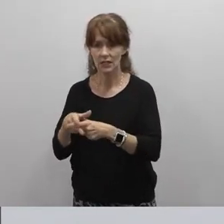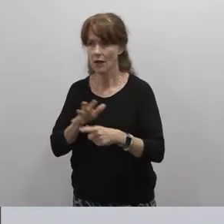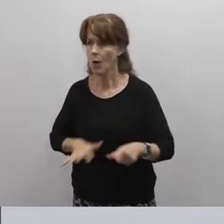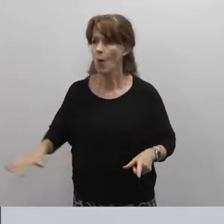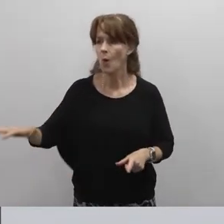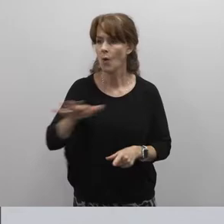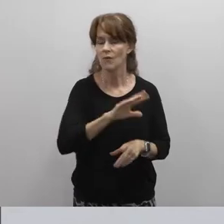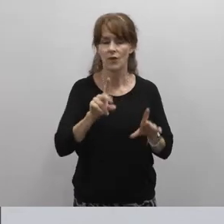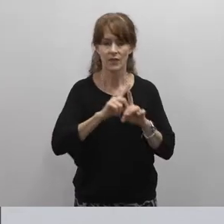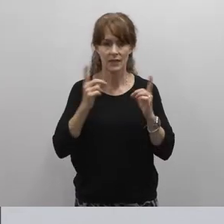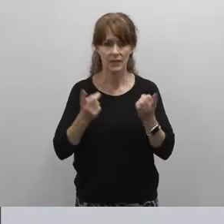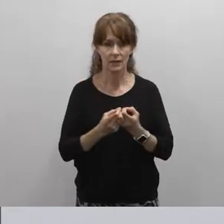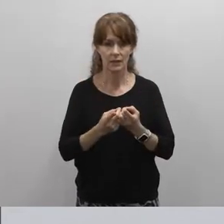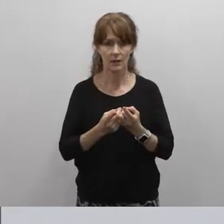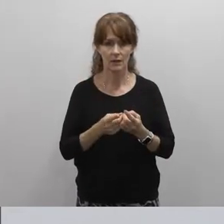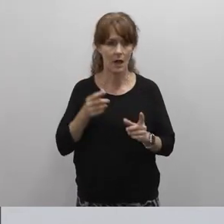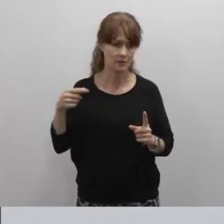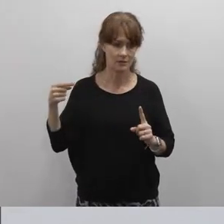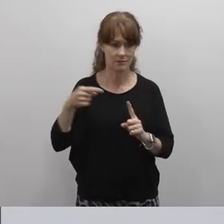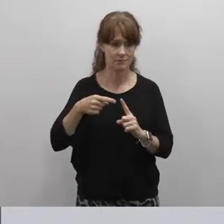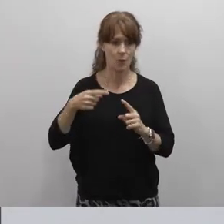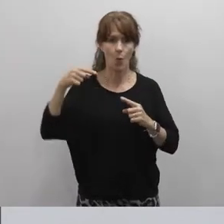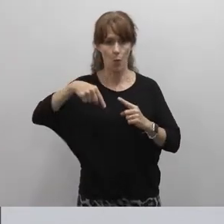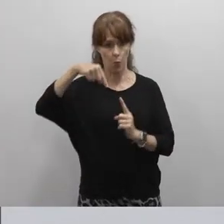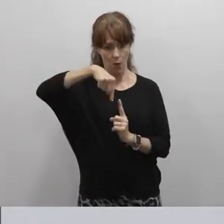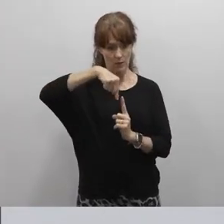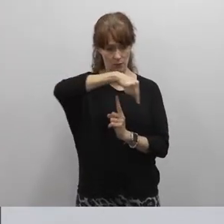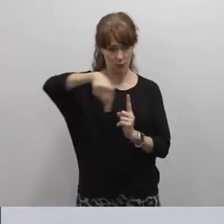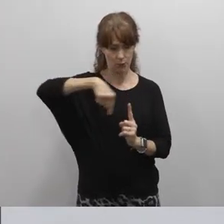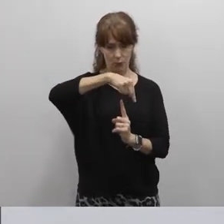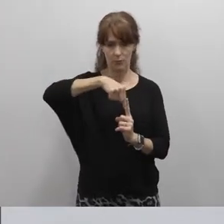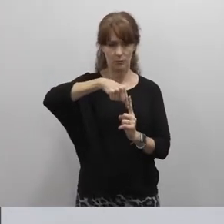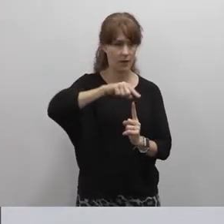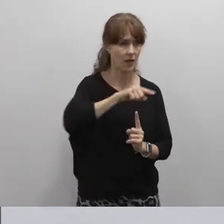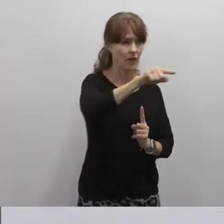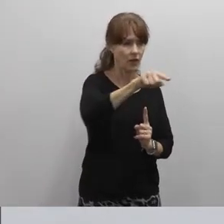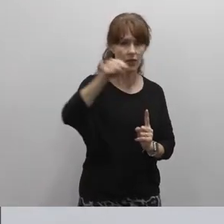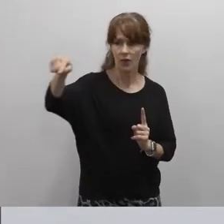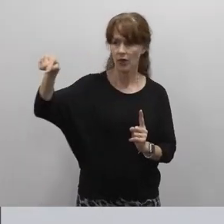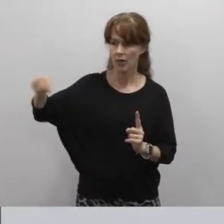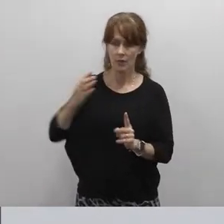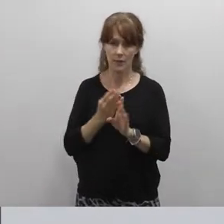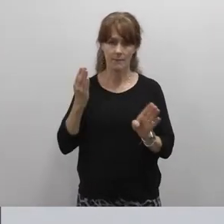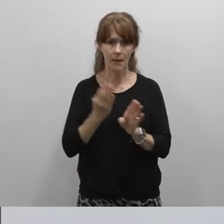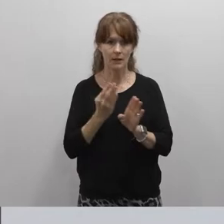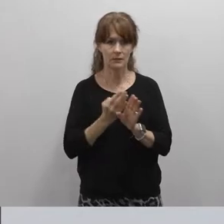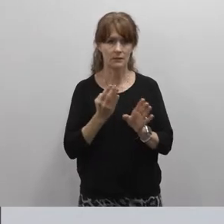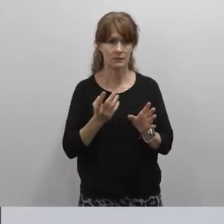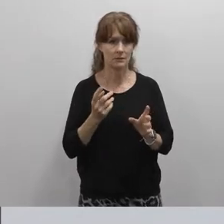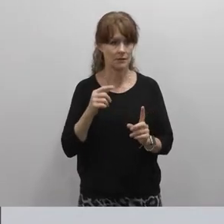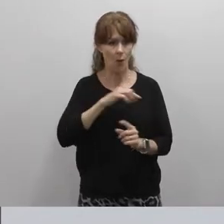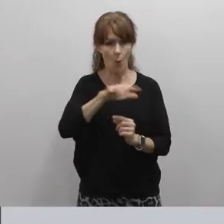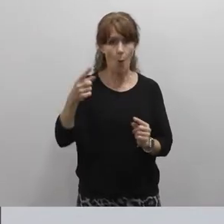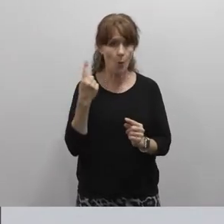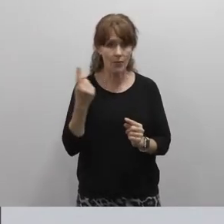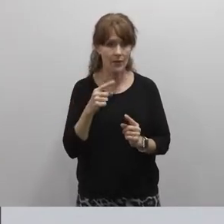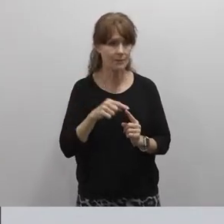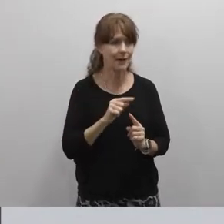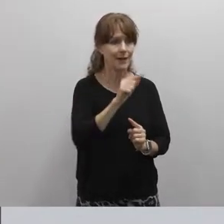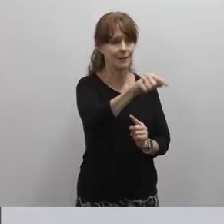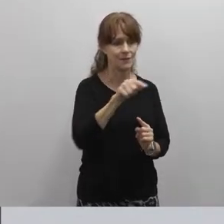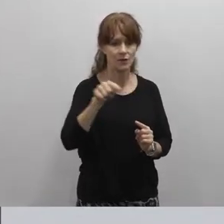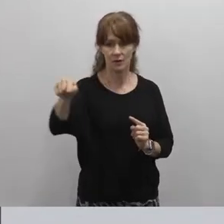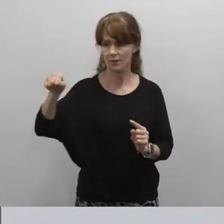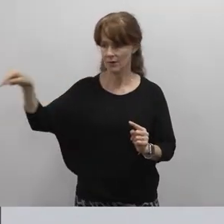well, not just as at our primary facilities where we store the, you know, where we have the bus yard or the maintenance vehicle fleet, but at different points